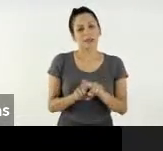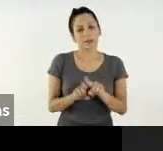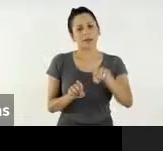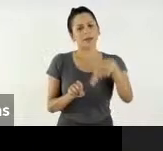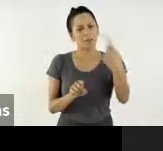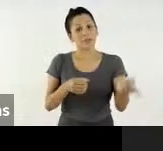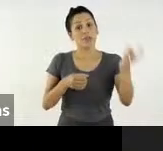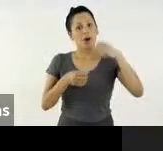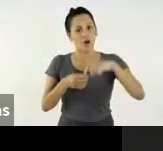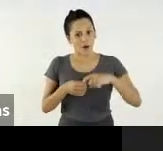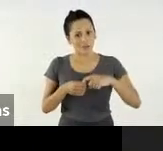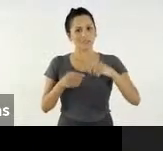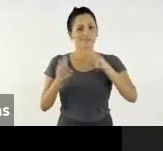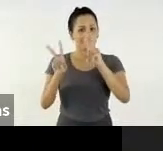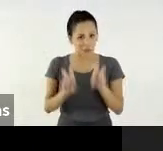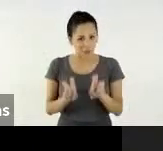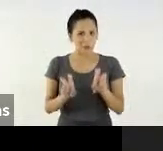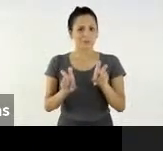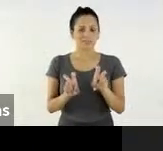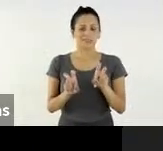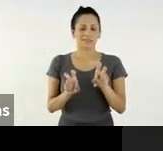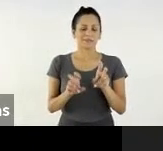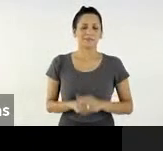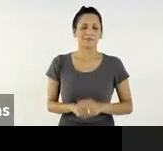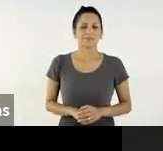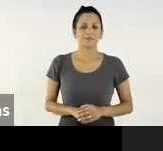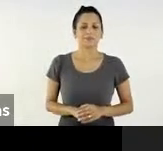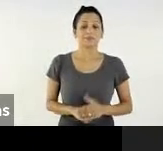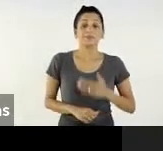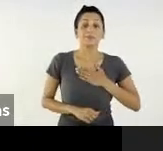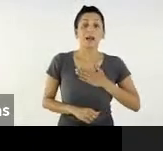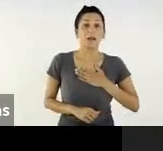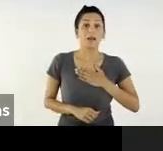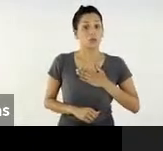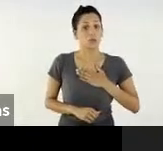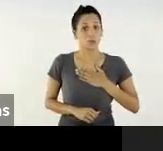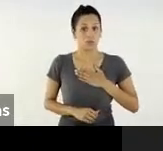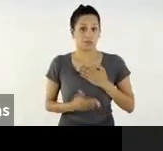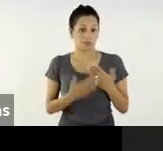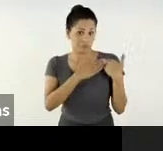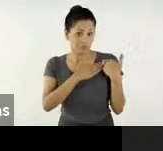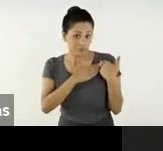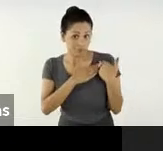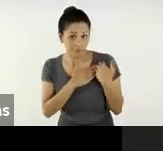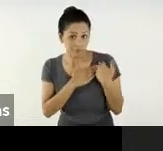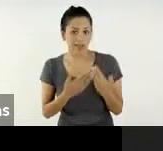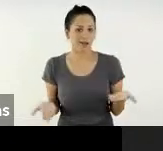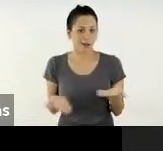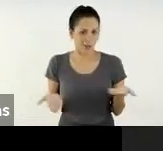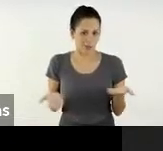here is my own role in this revisitation. Am I